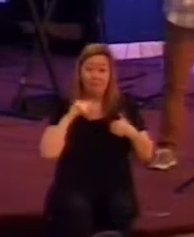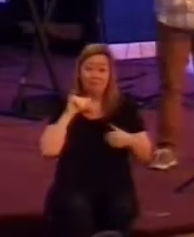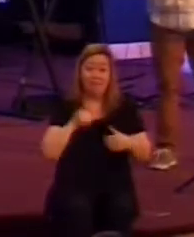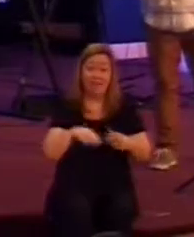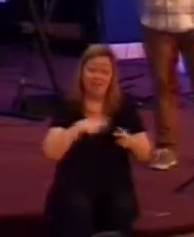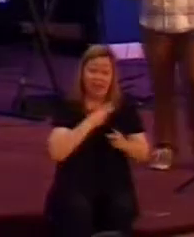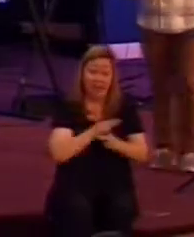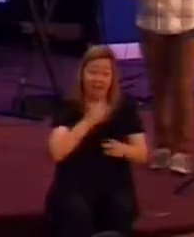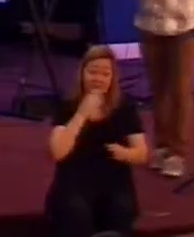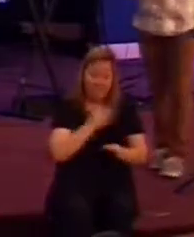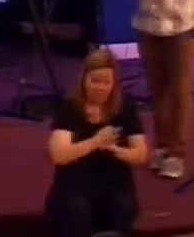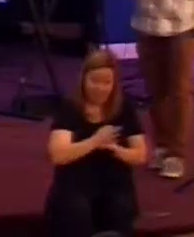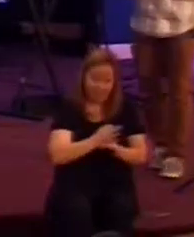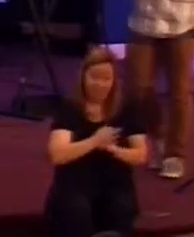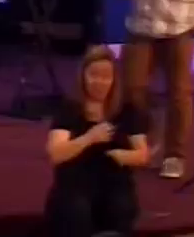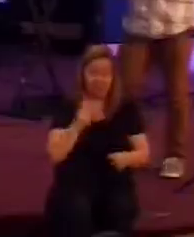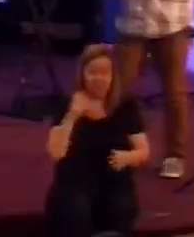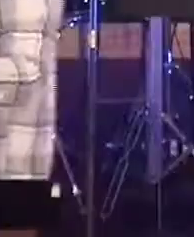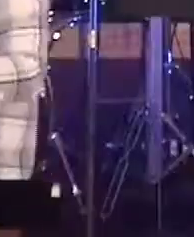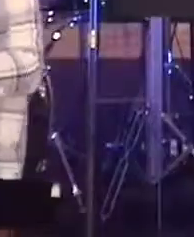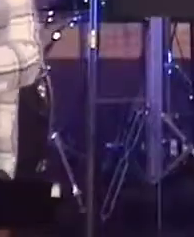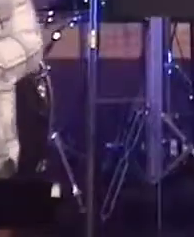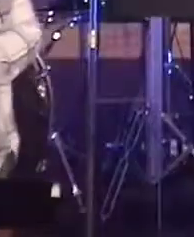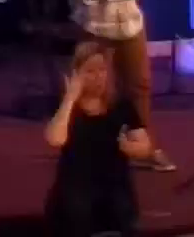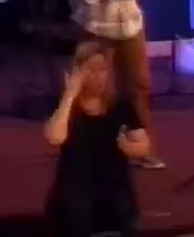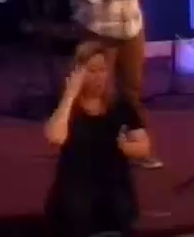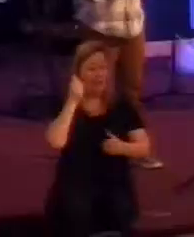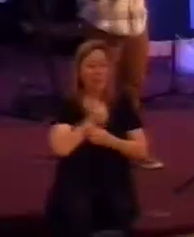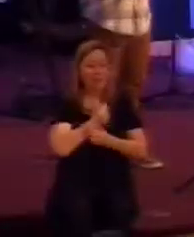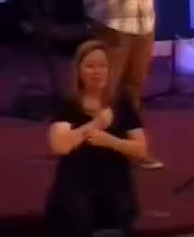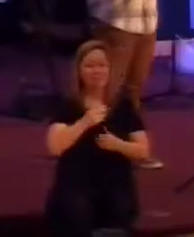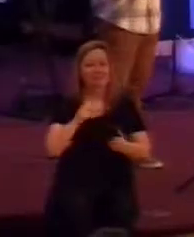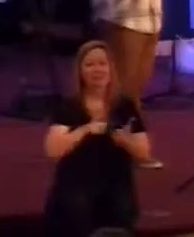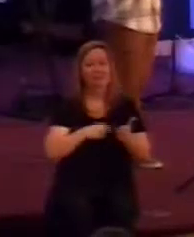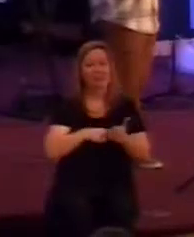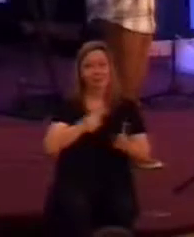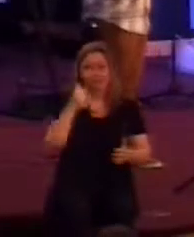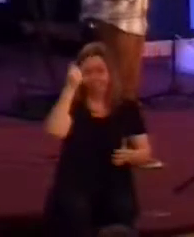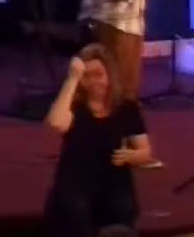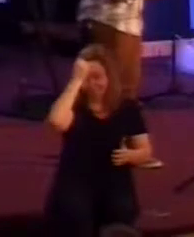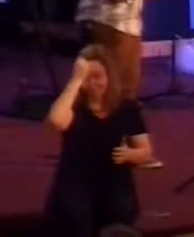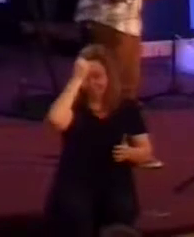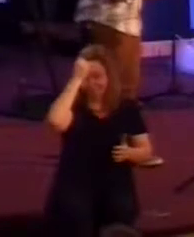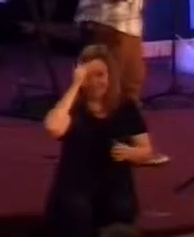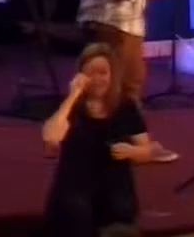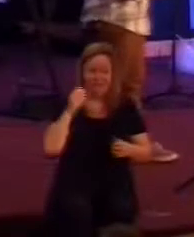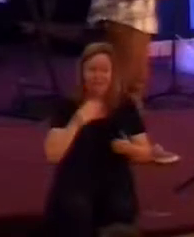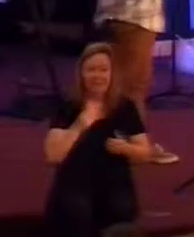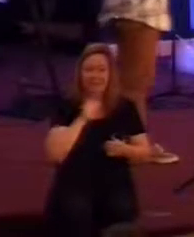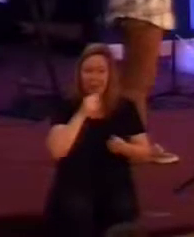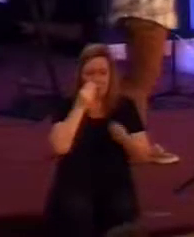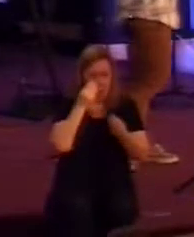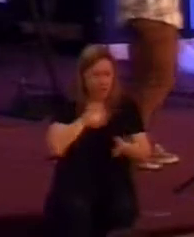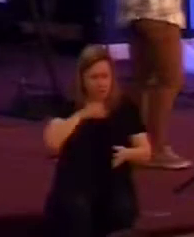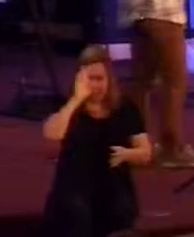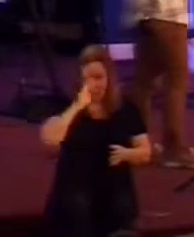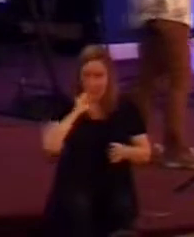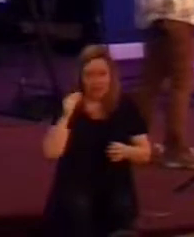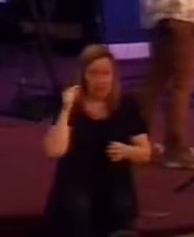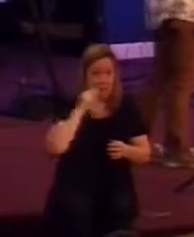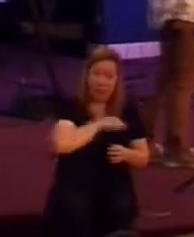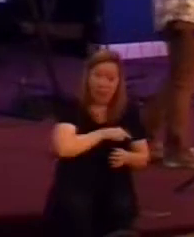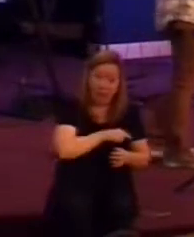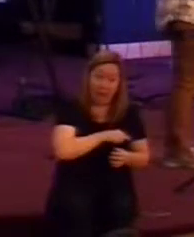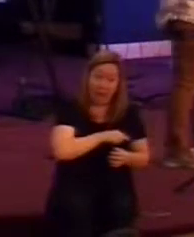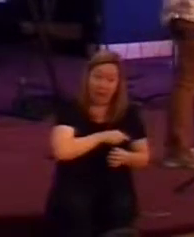is so encouraging to me because Abraham was a complete knucklehead sometimes. I mean, he disobeyed God. He lied.